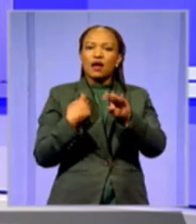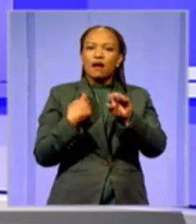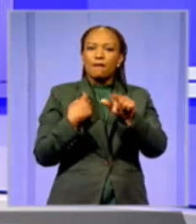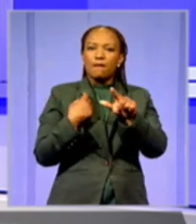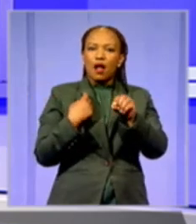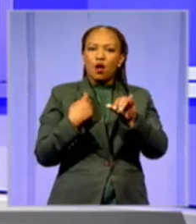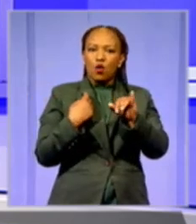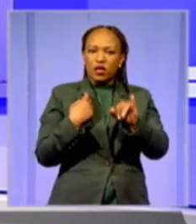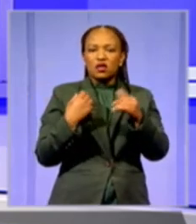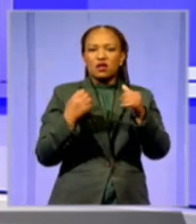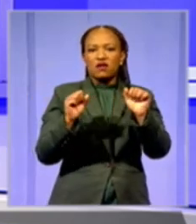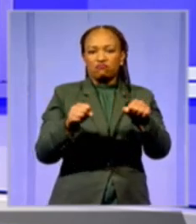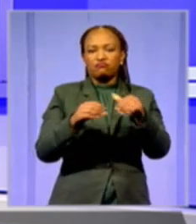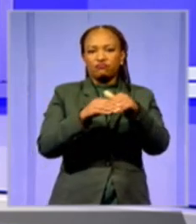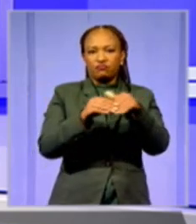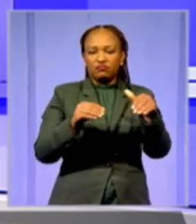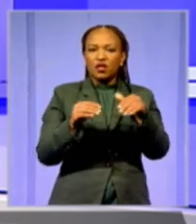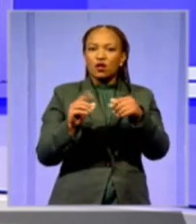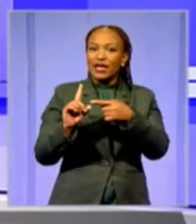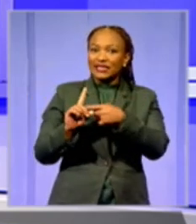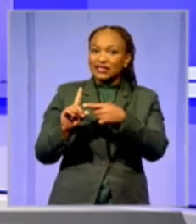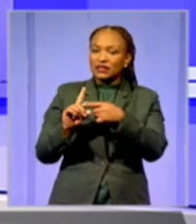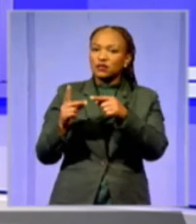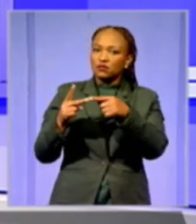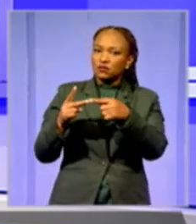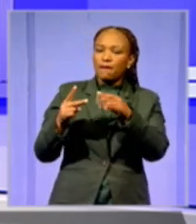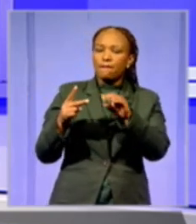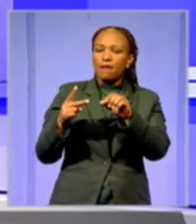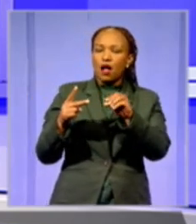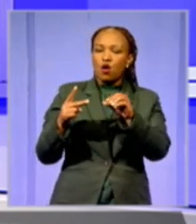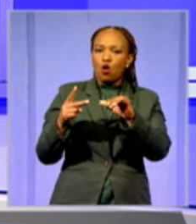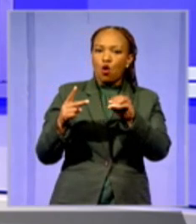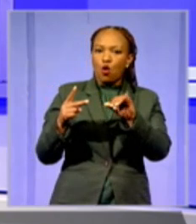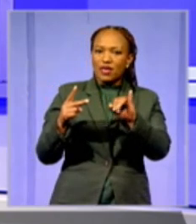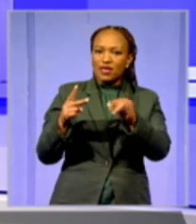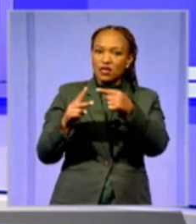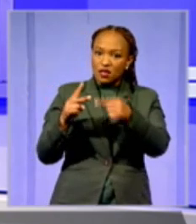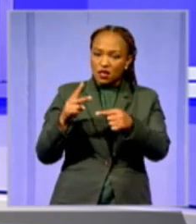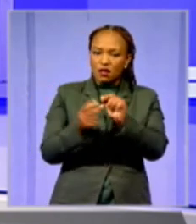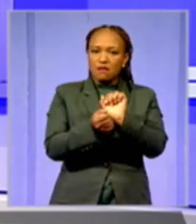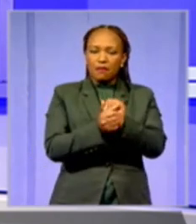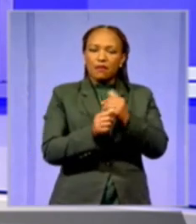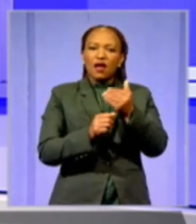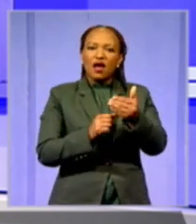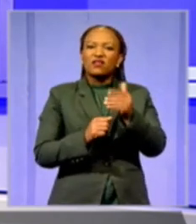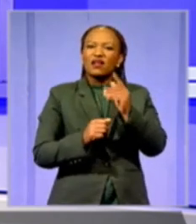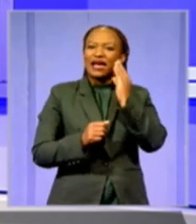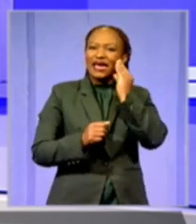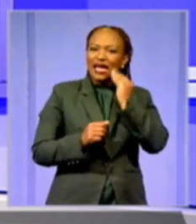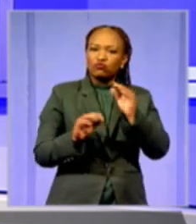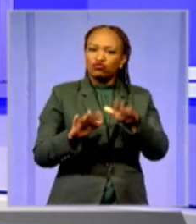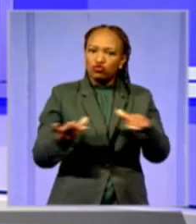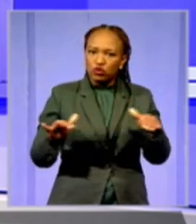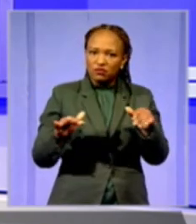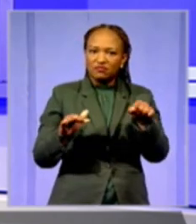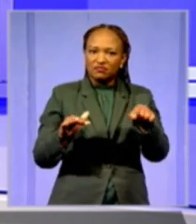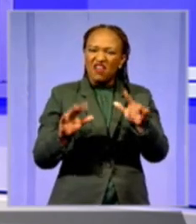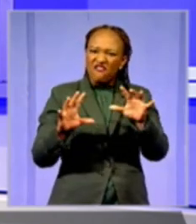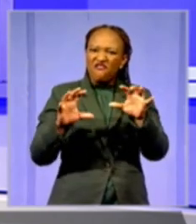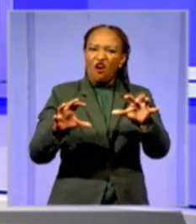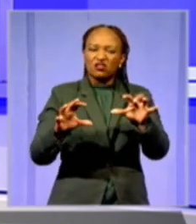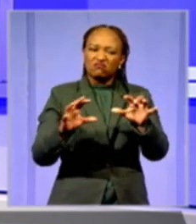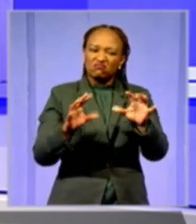tsibosiwa. Mboro, morwae le Baloyi ba tshwerwe kgwedi e fetile morago ga go ntsha ditlogolo tsa gagwe di le 2 ka dikgoka